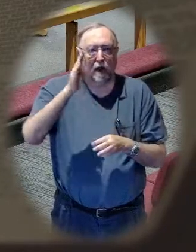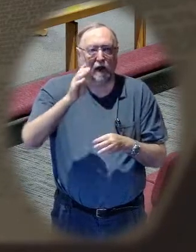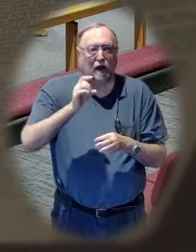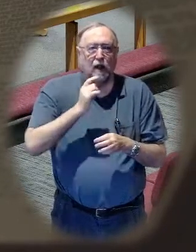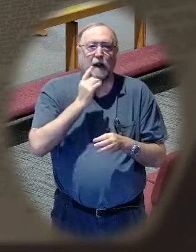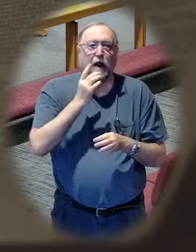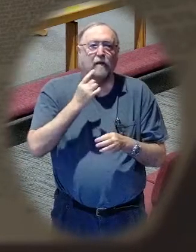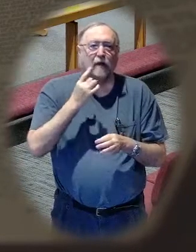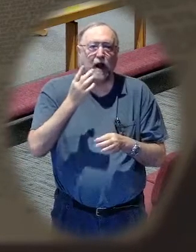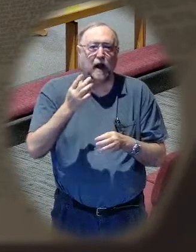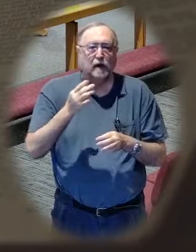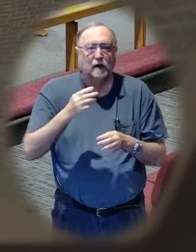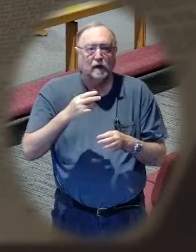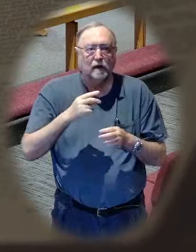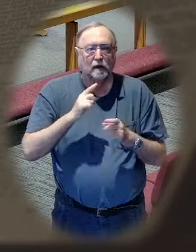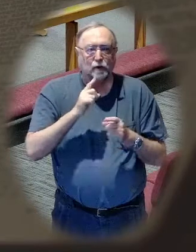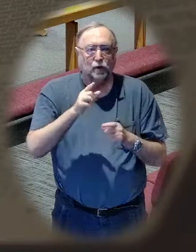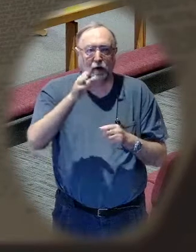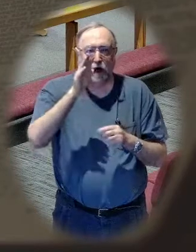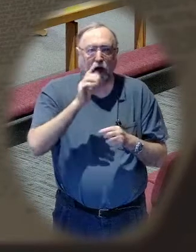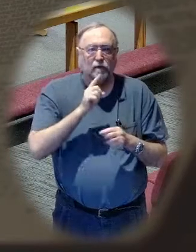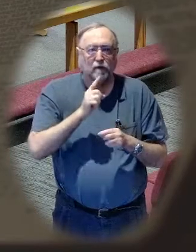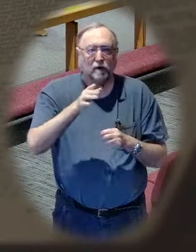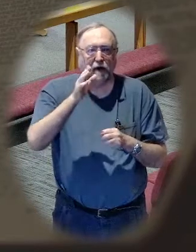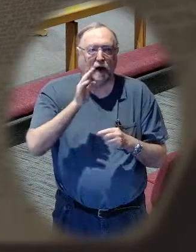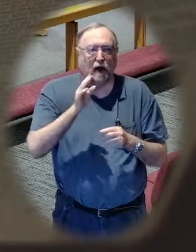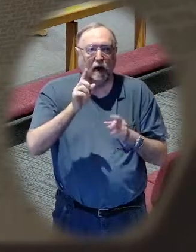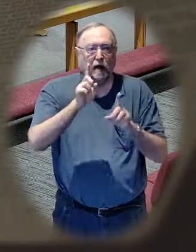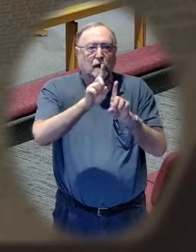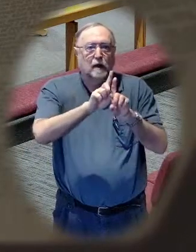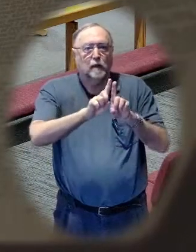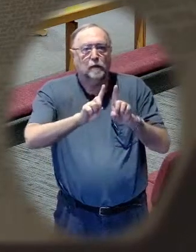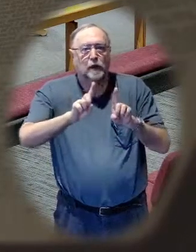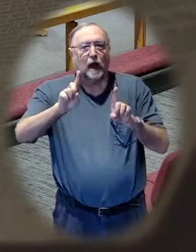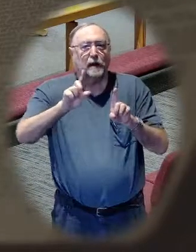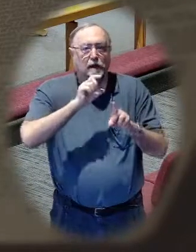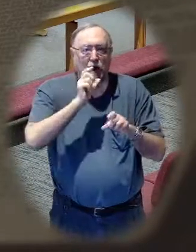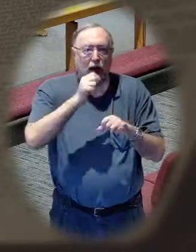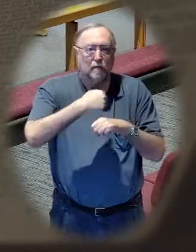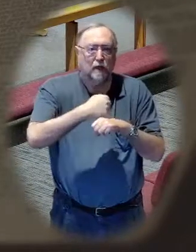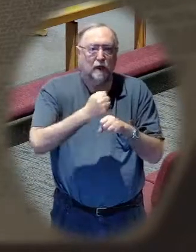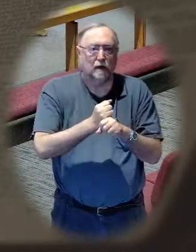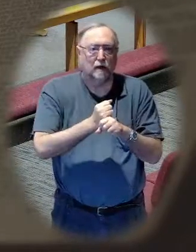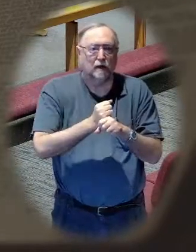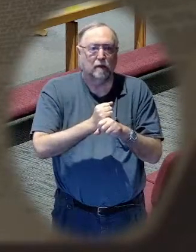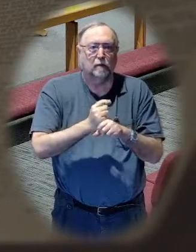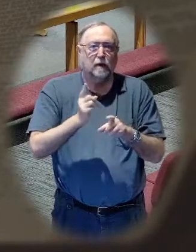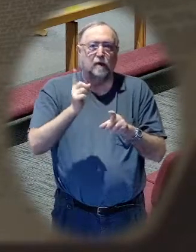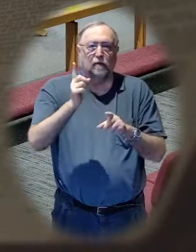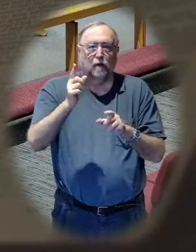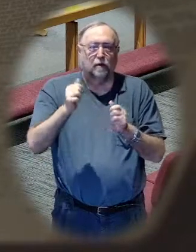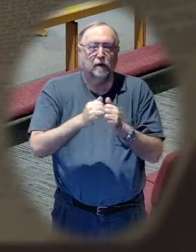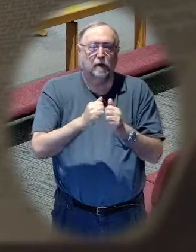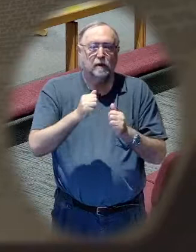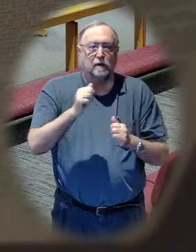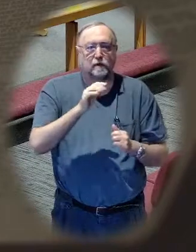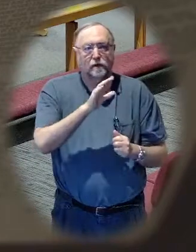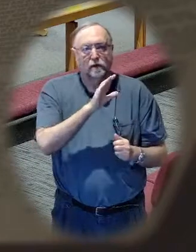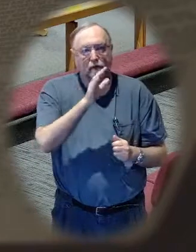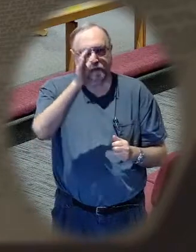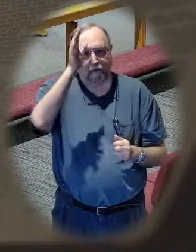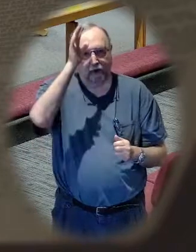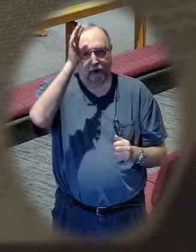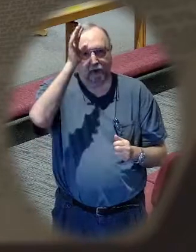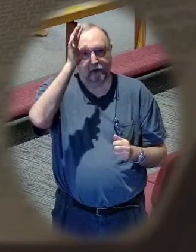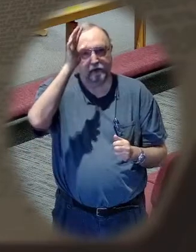God, light of light, very God of very God, begotten and not made, being of one substance